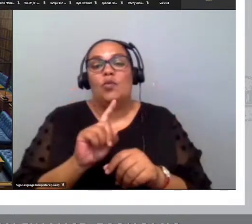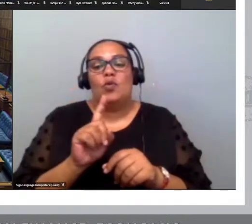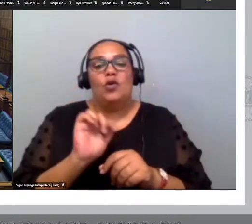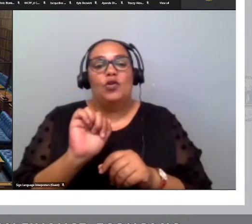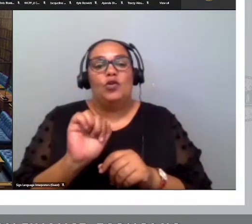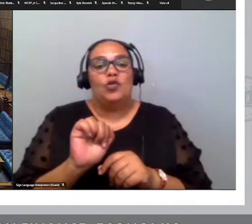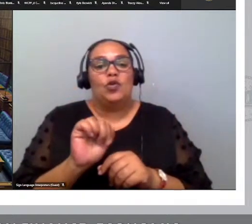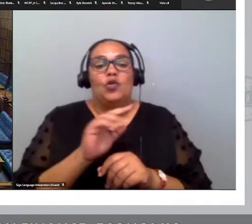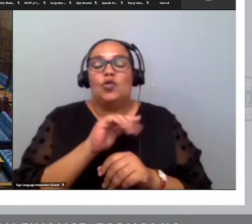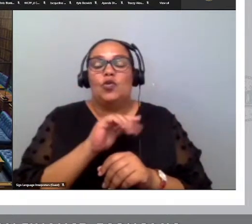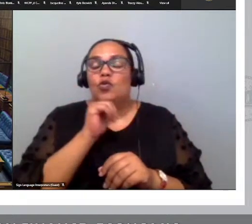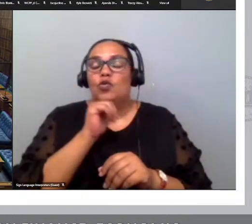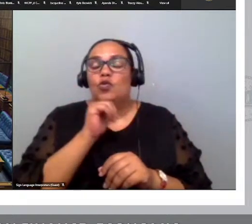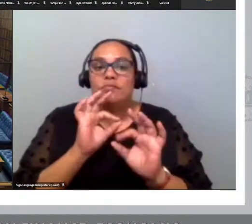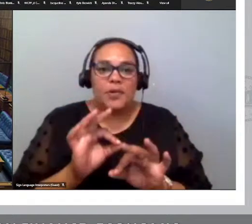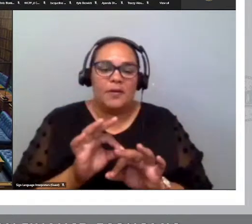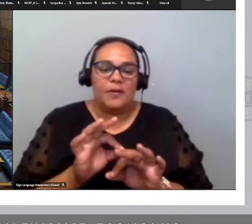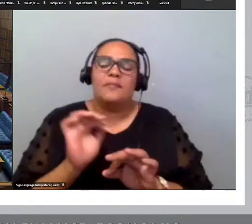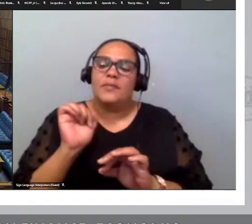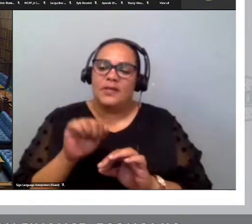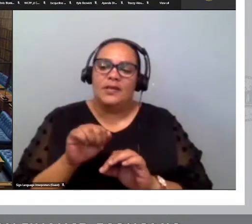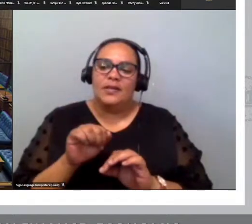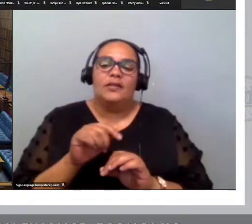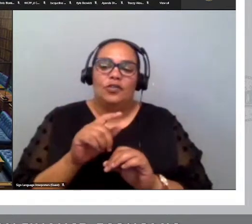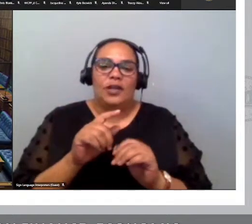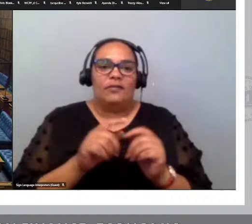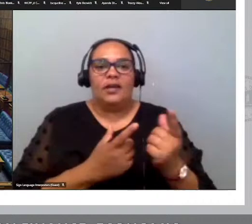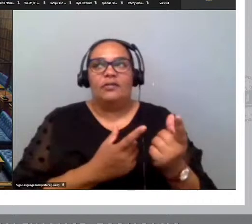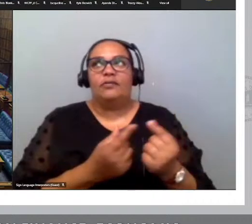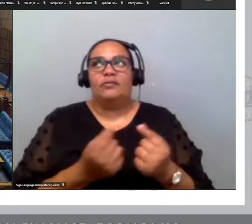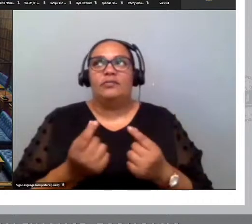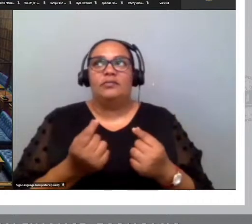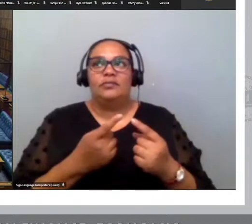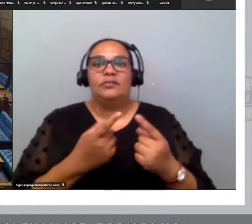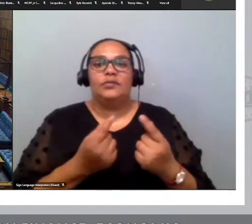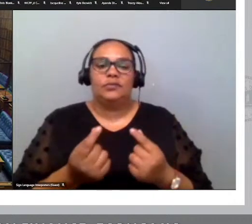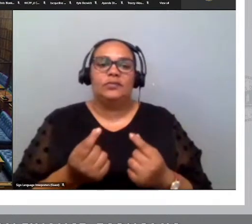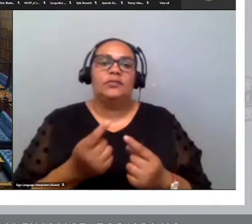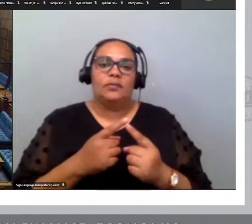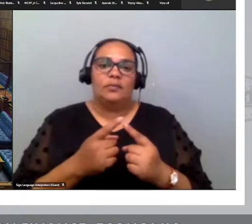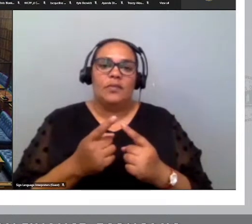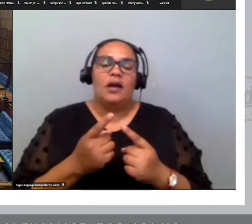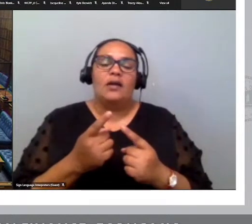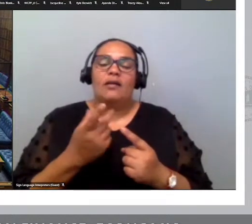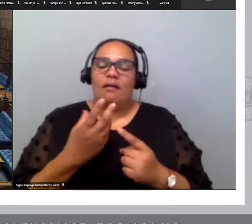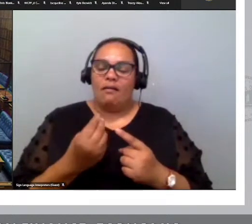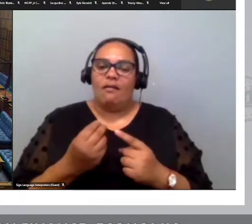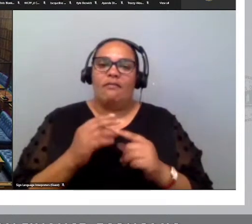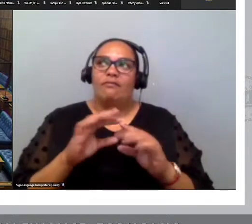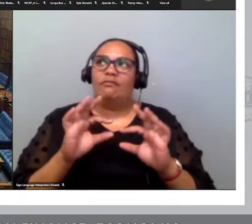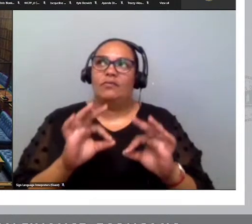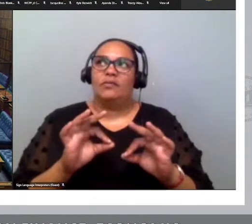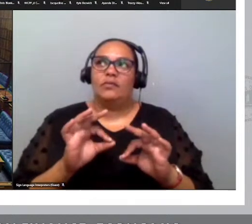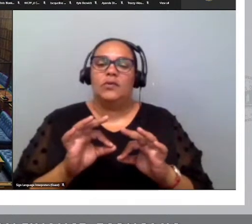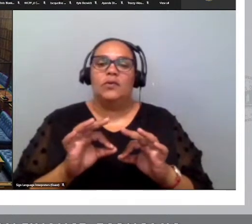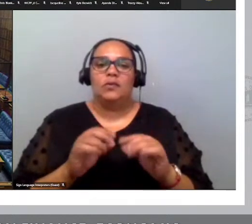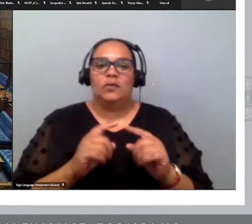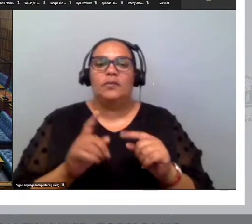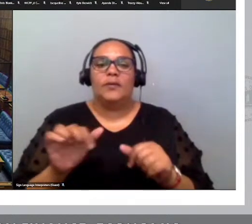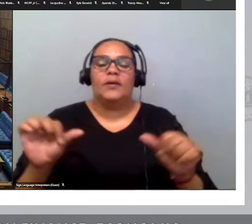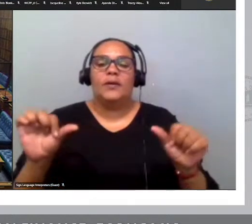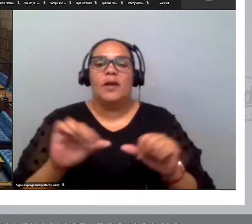the inefficiencies yes it definitely has a bearing if there are inefficiencies how it will negatively impact